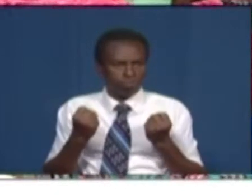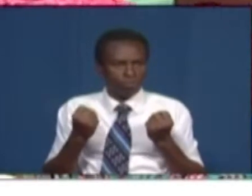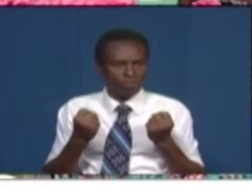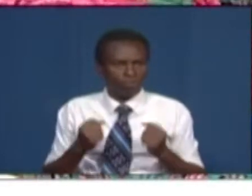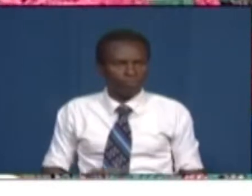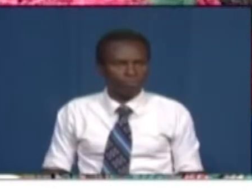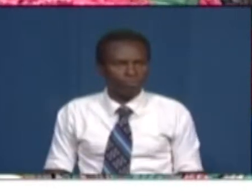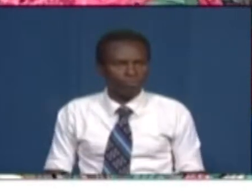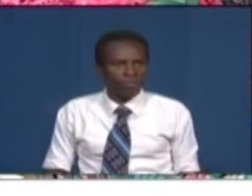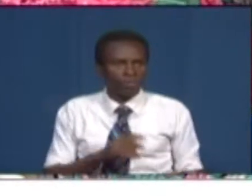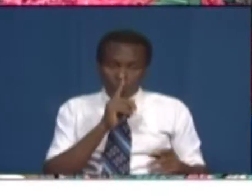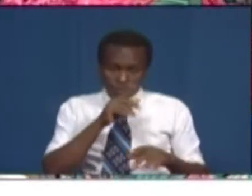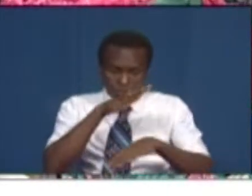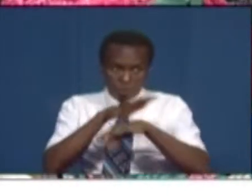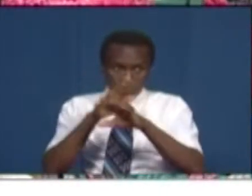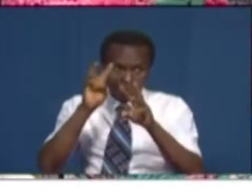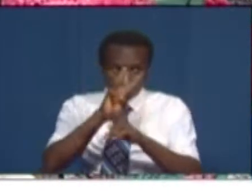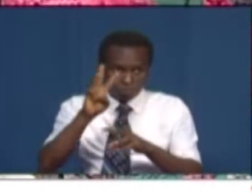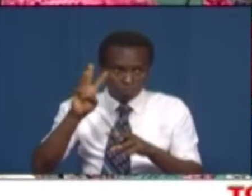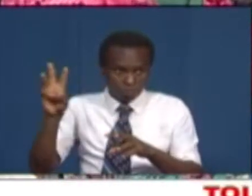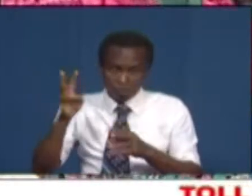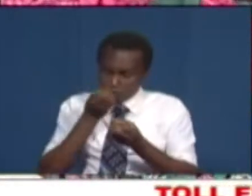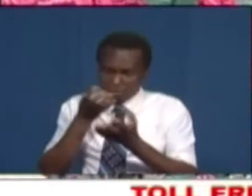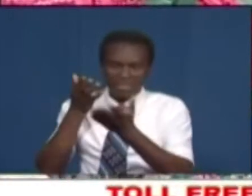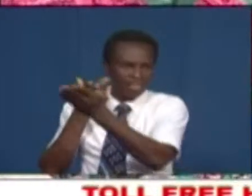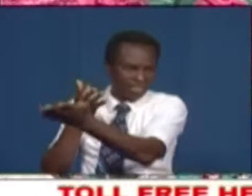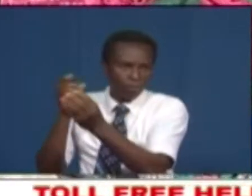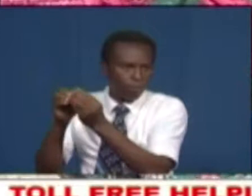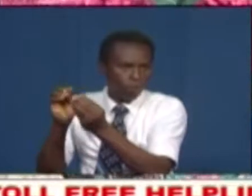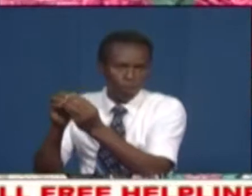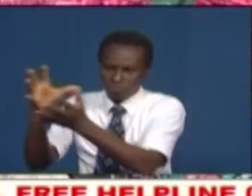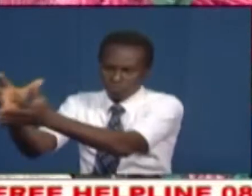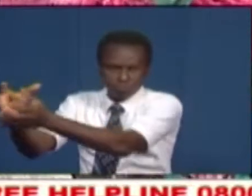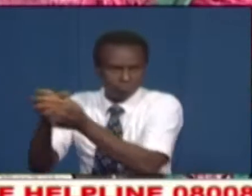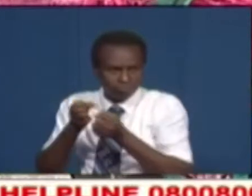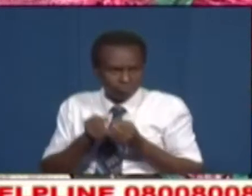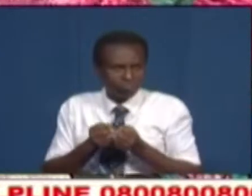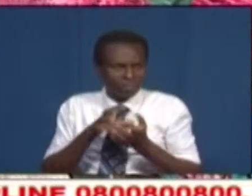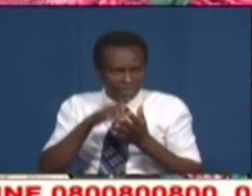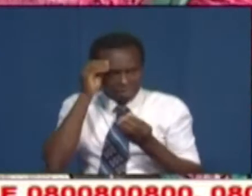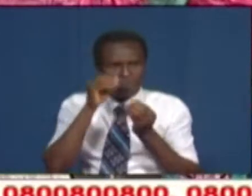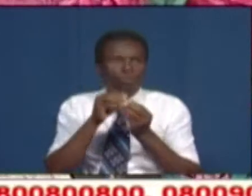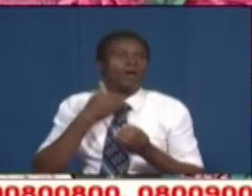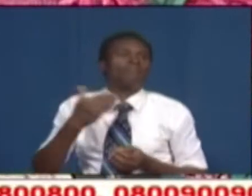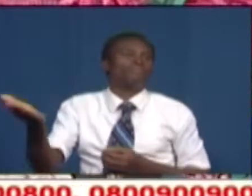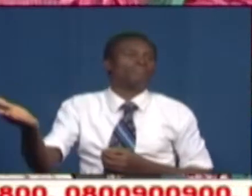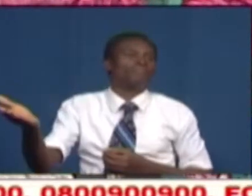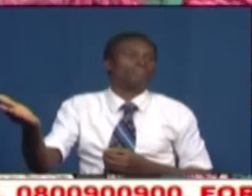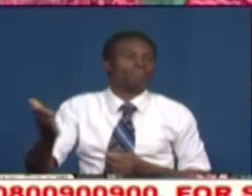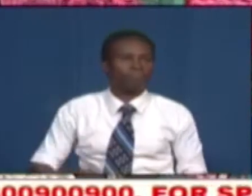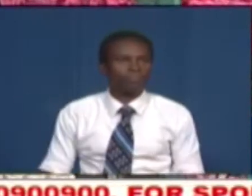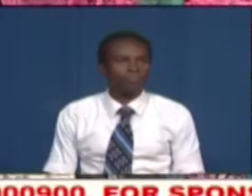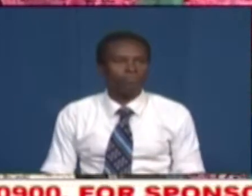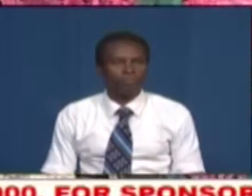with the apps, you get all the information that you need. So I think the app is very handy for those of us who have